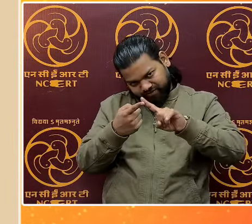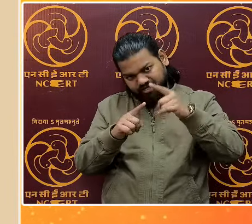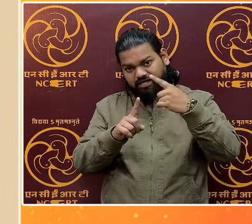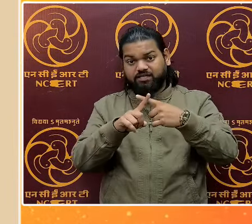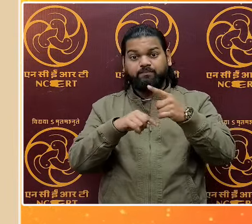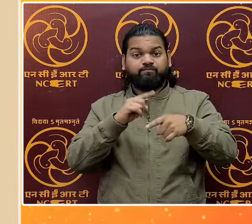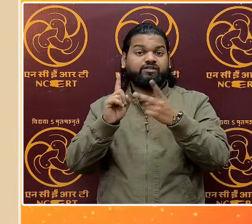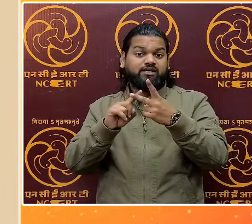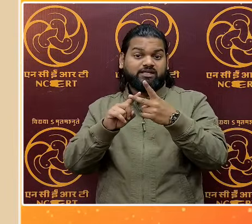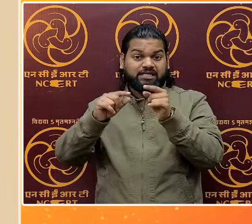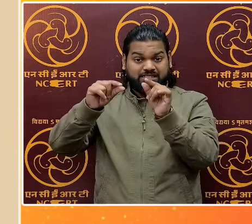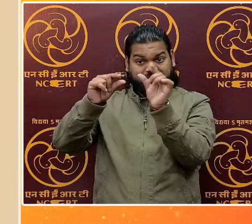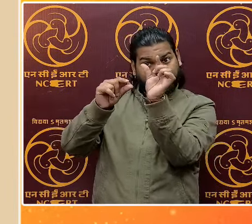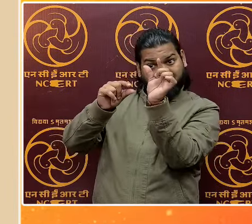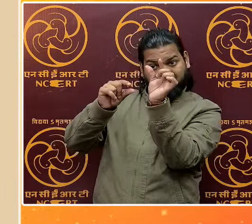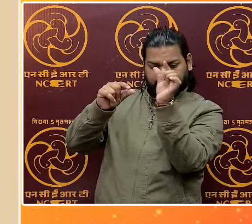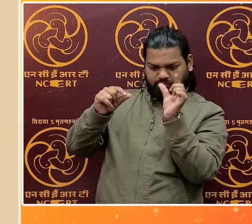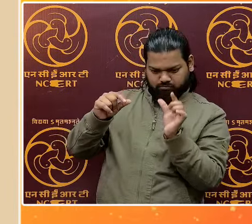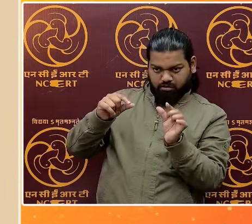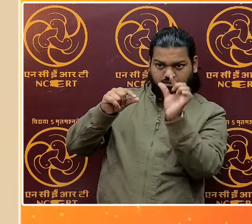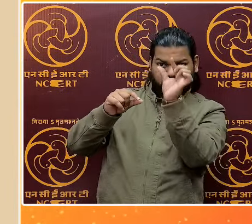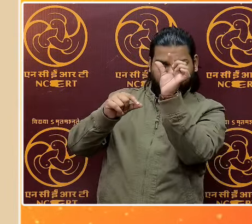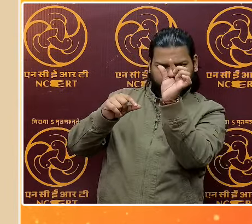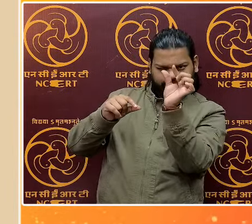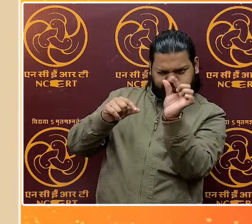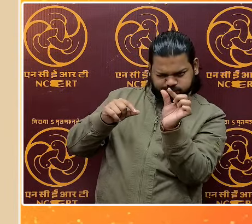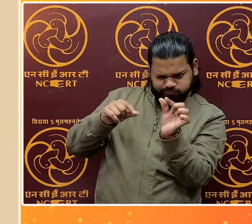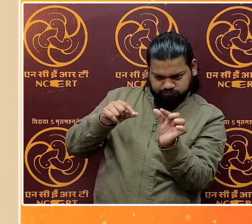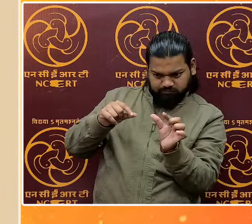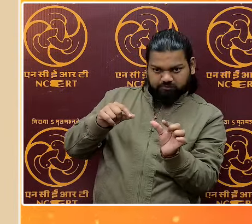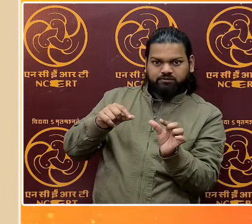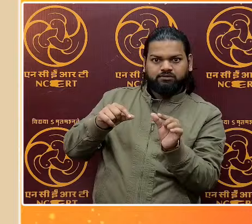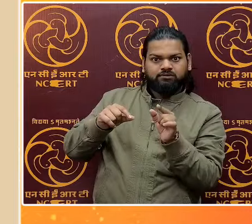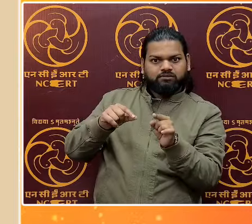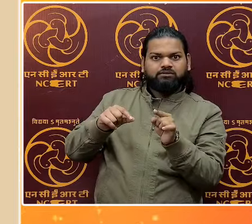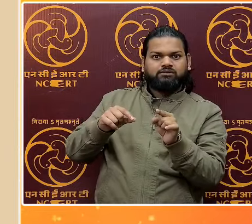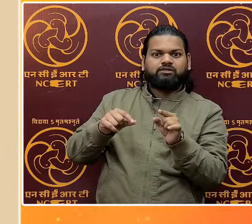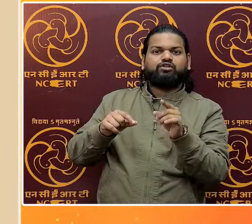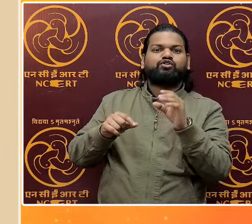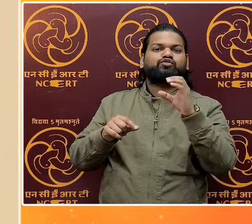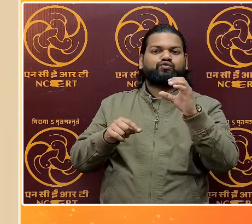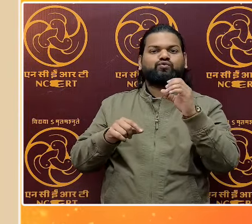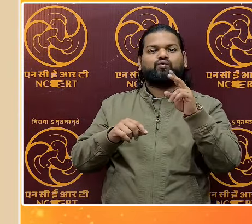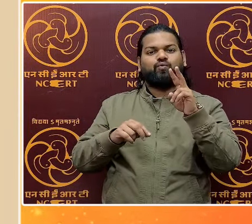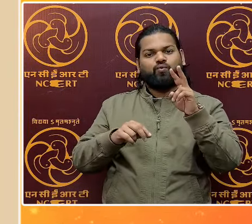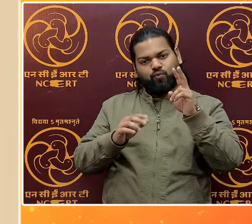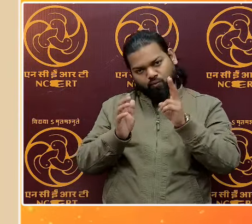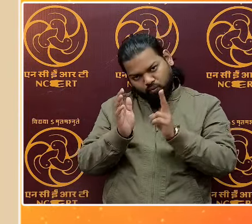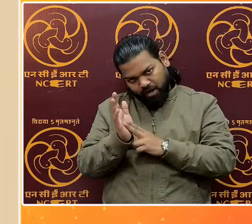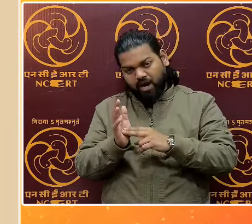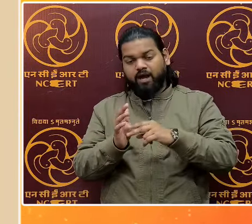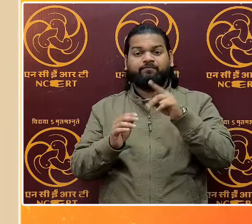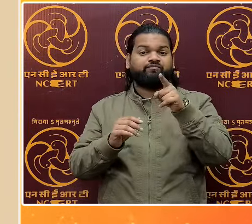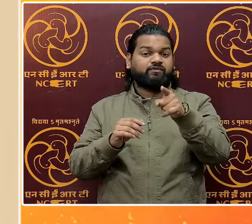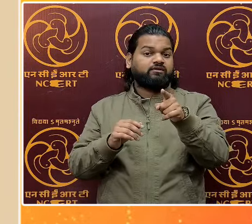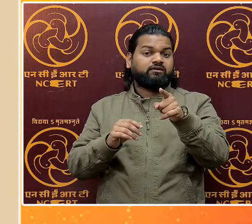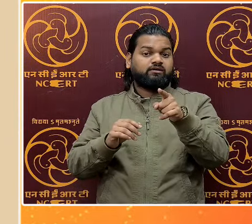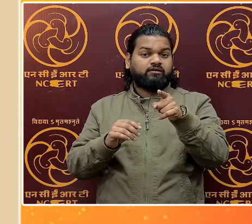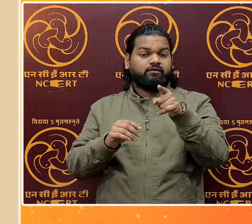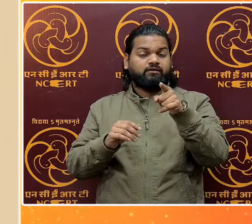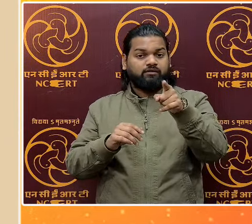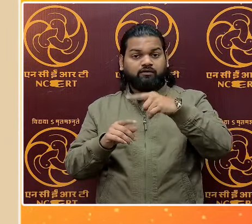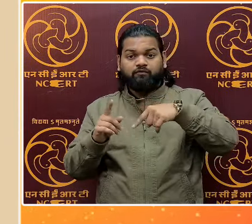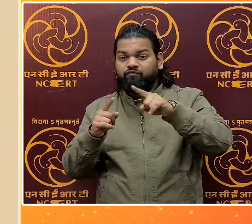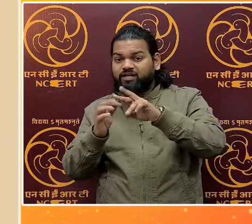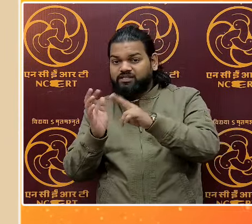So the another one is, it is thicker at the edges as compared to the middle, and that